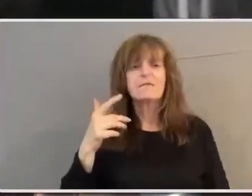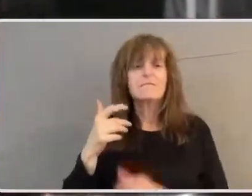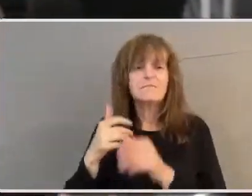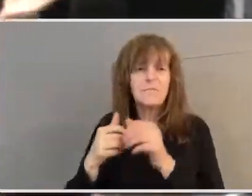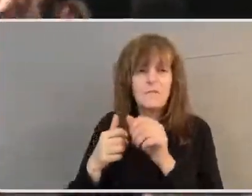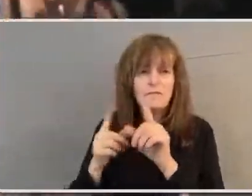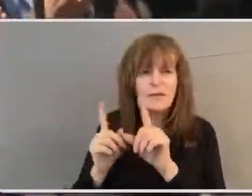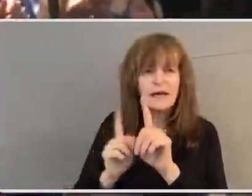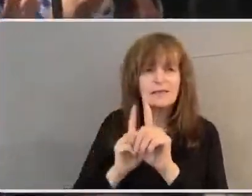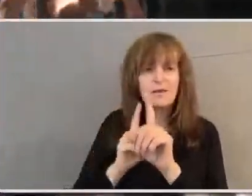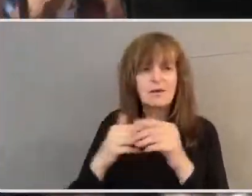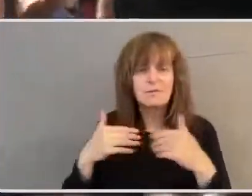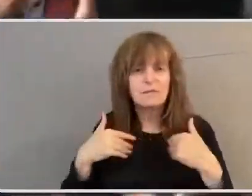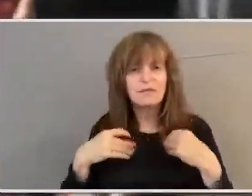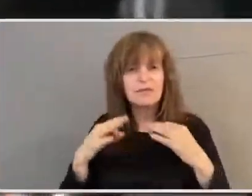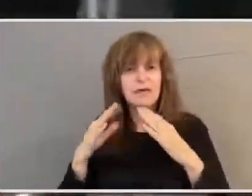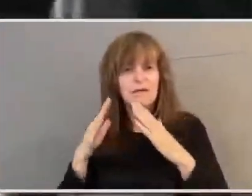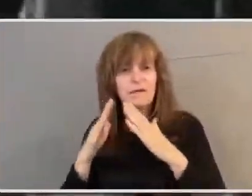forward.